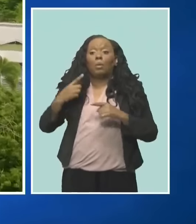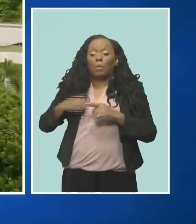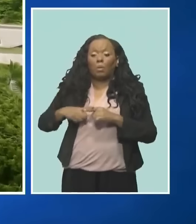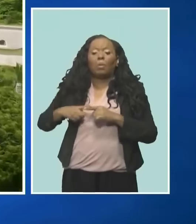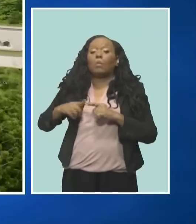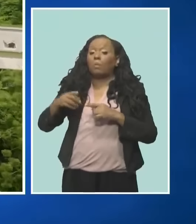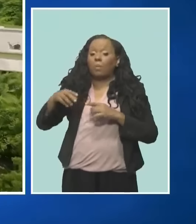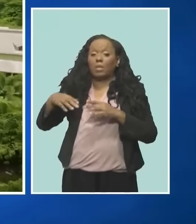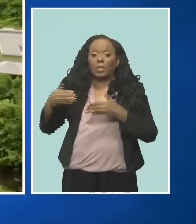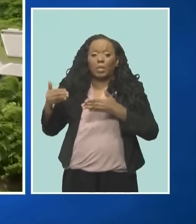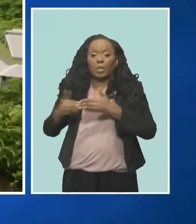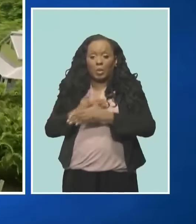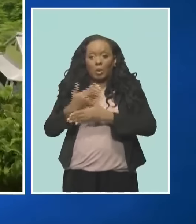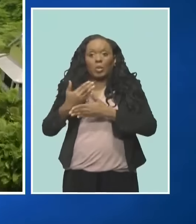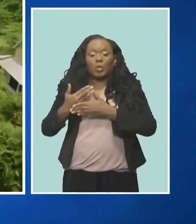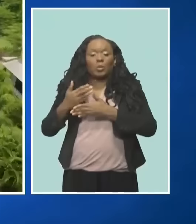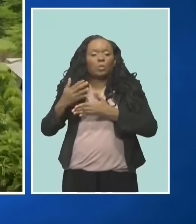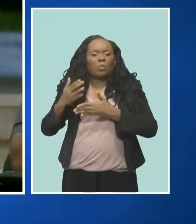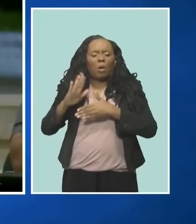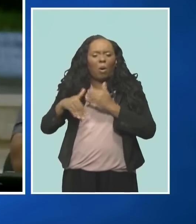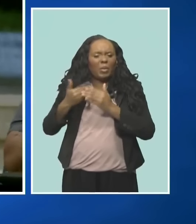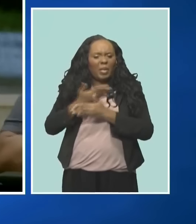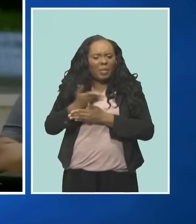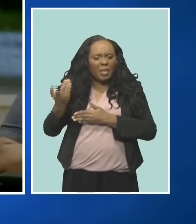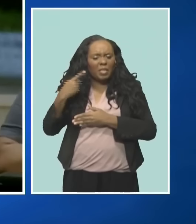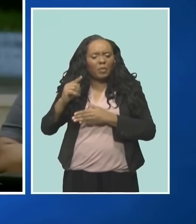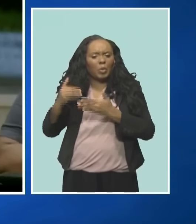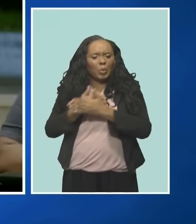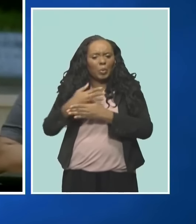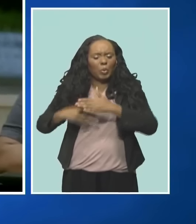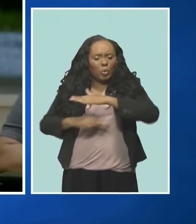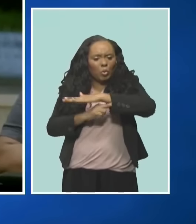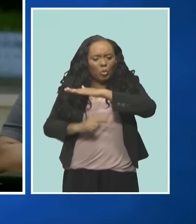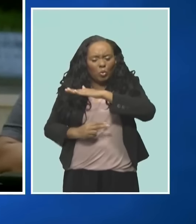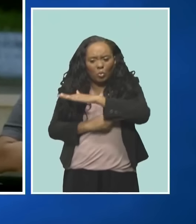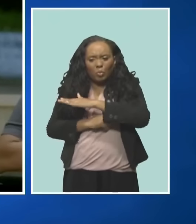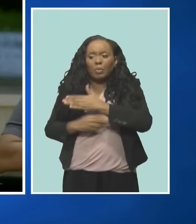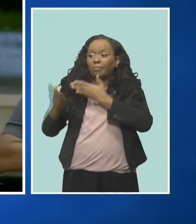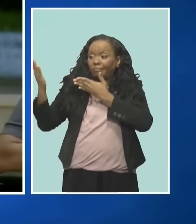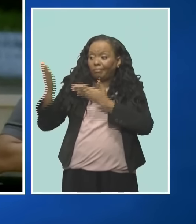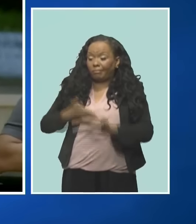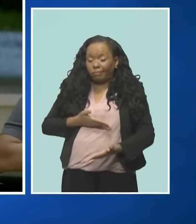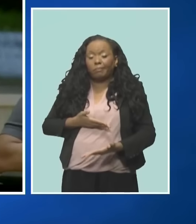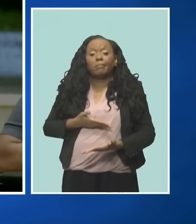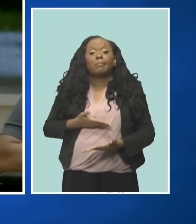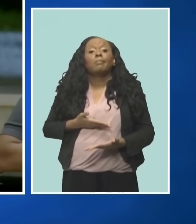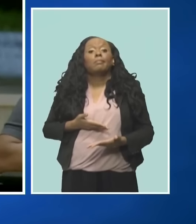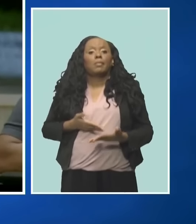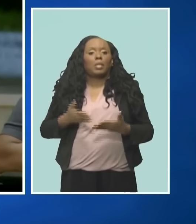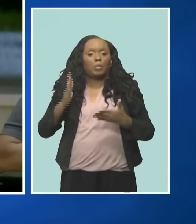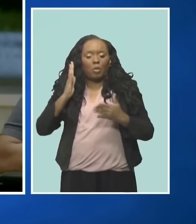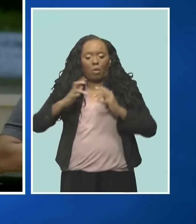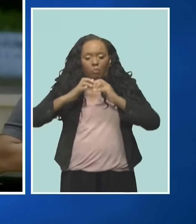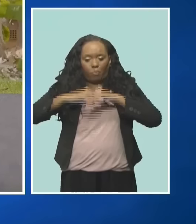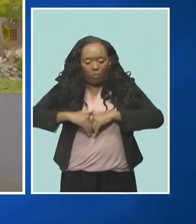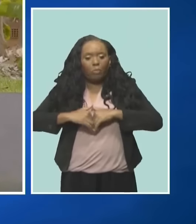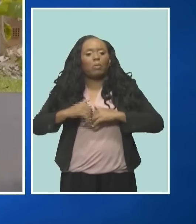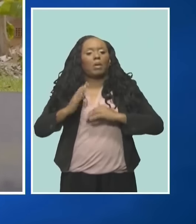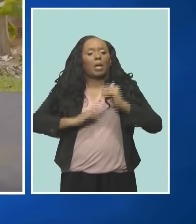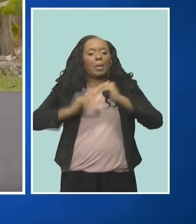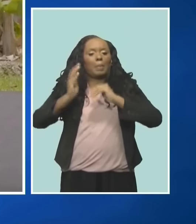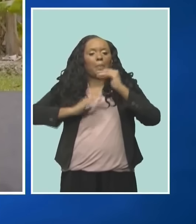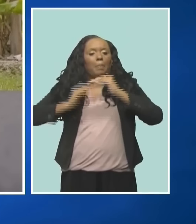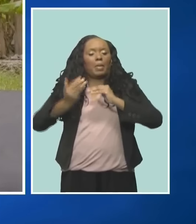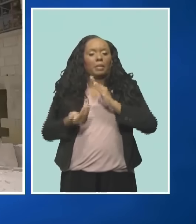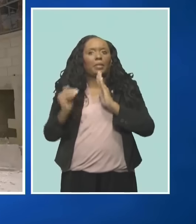on the demolition and the civil works as it relates to the footpath and the actual reconstruction of that bridge. A number